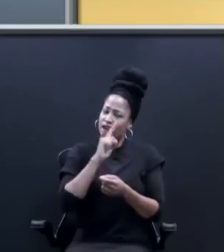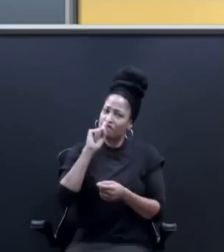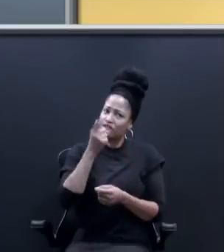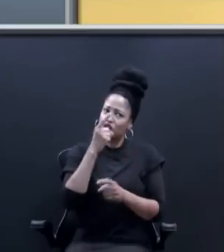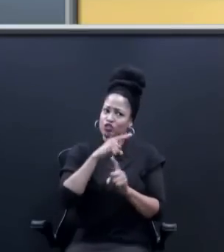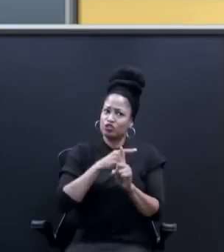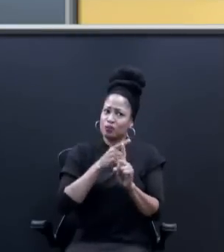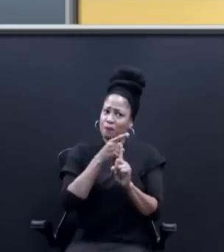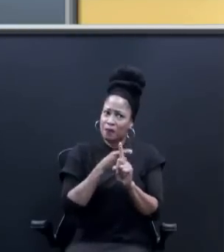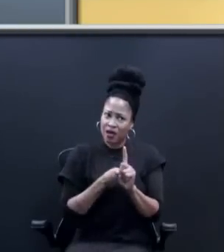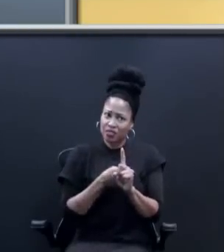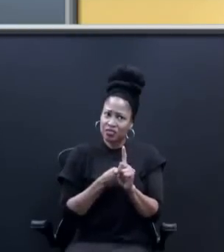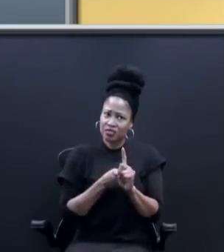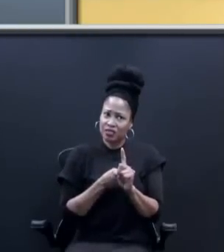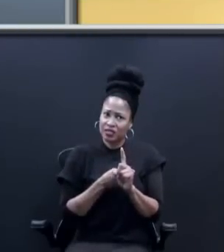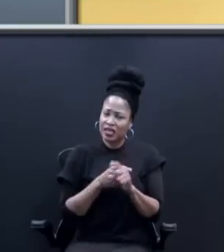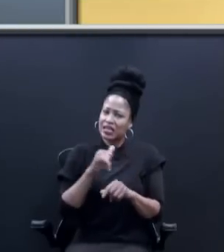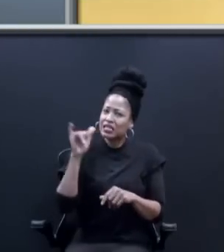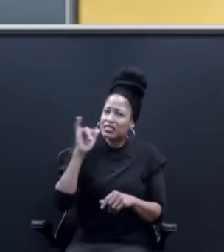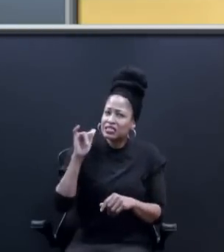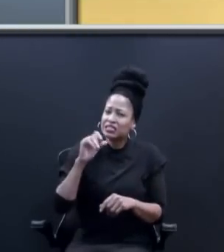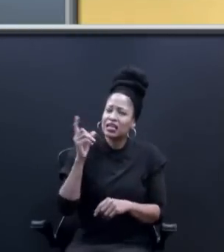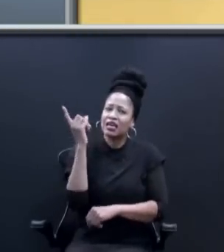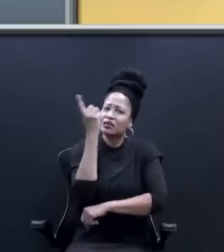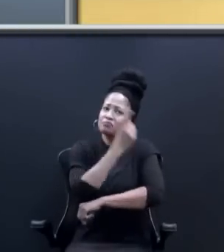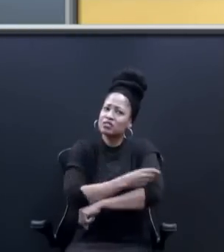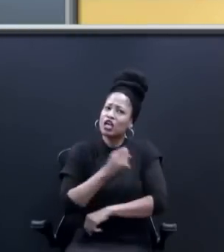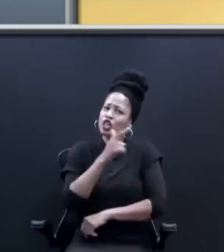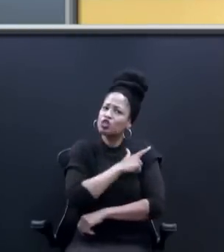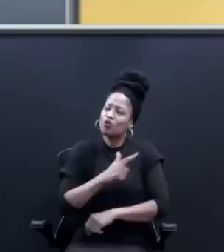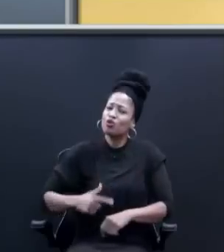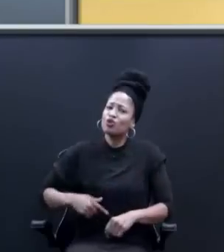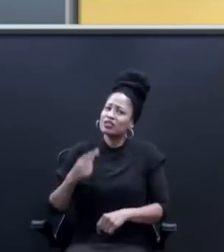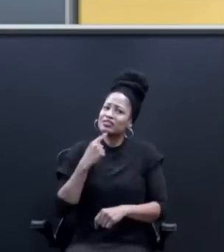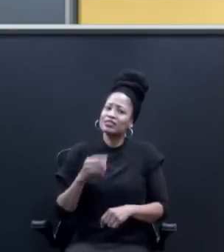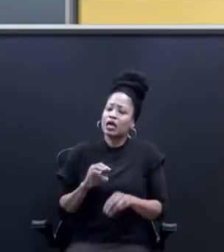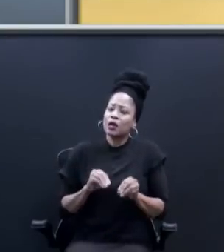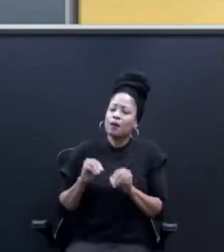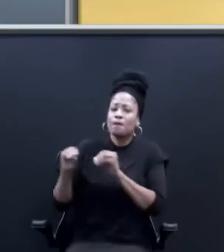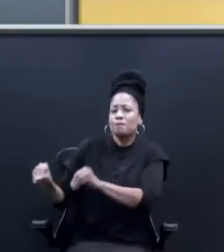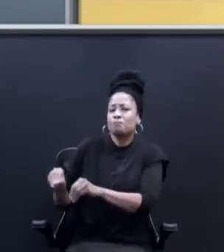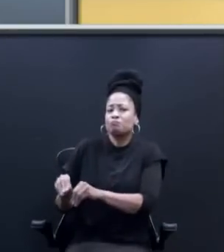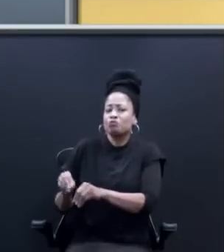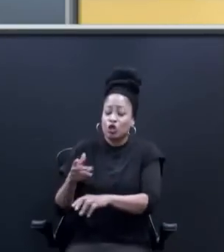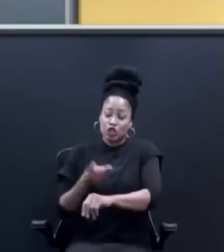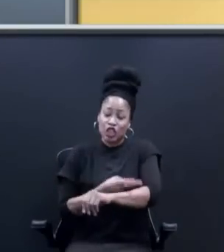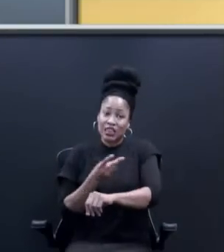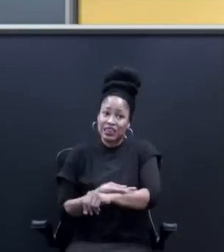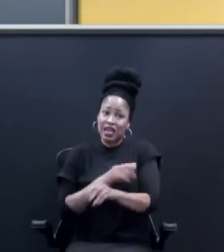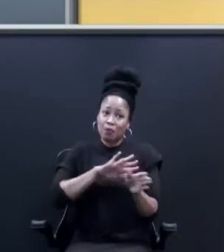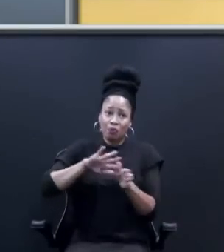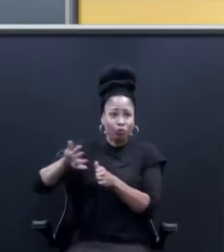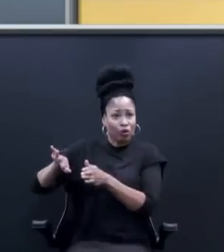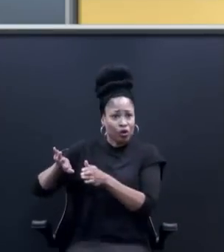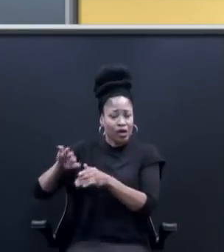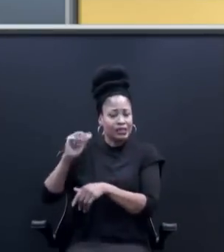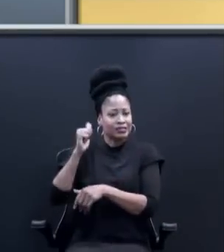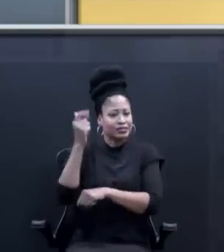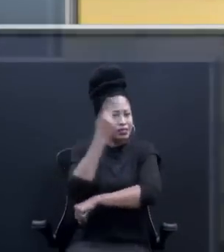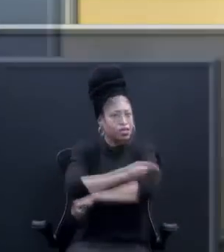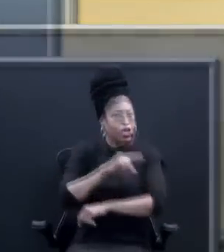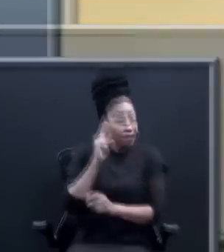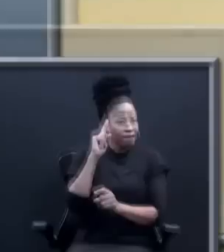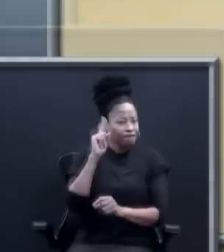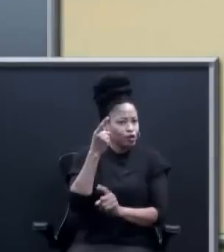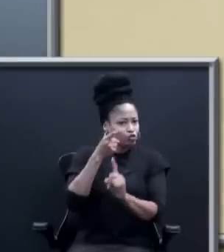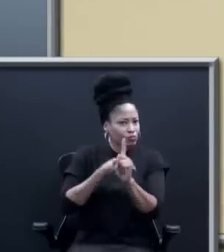know, you was here in the beginning, and now I want you to be here in the end. 10th day of the first month. Go ahead and read.